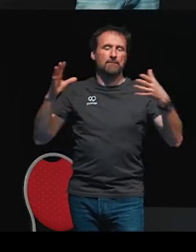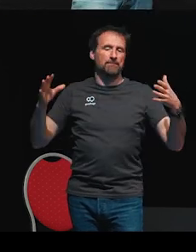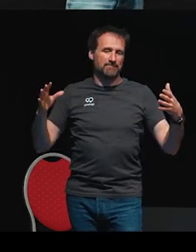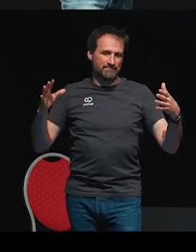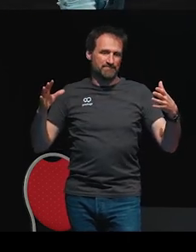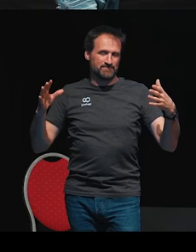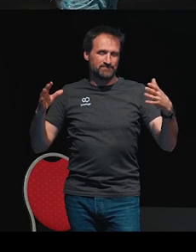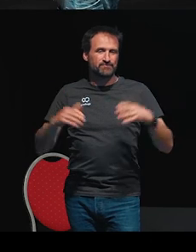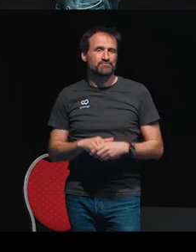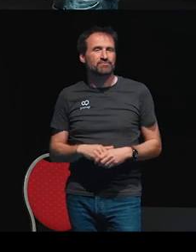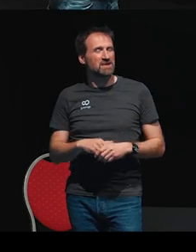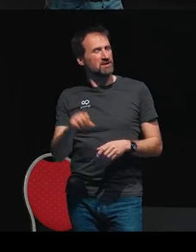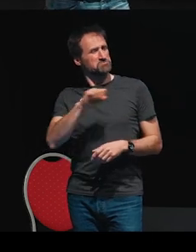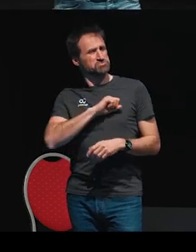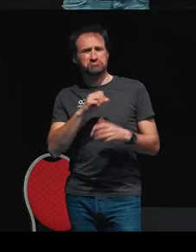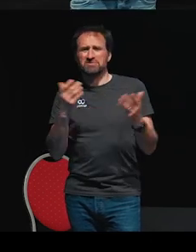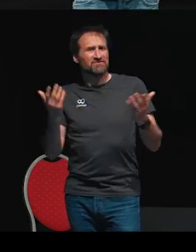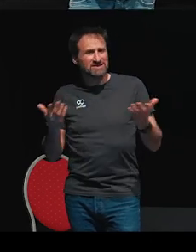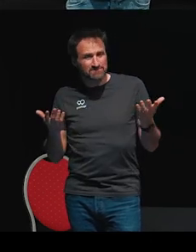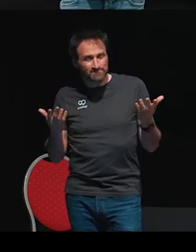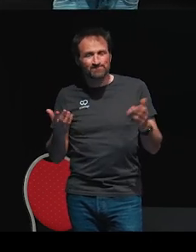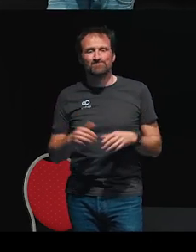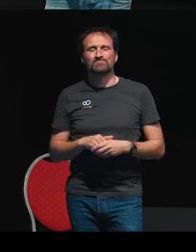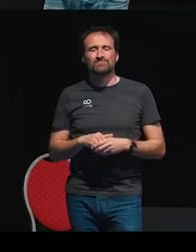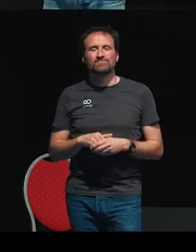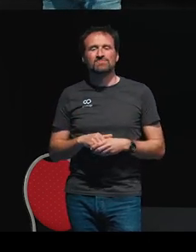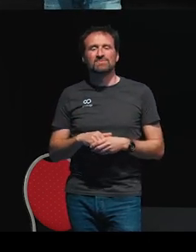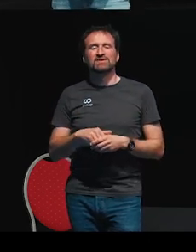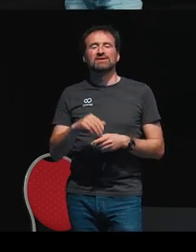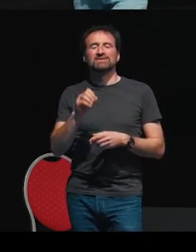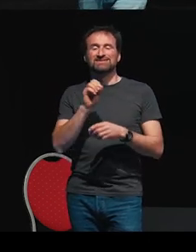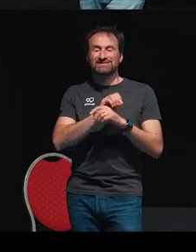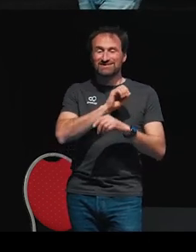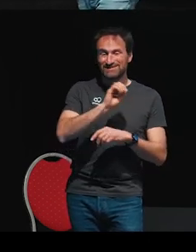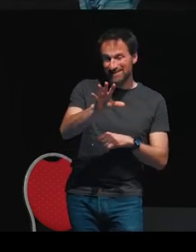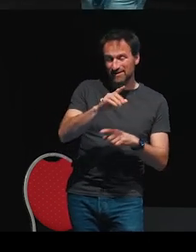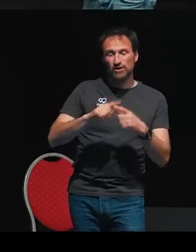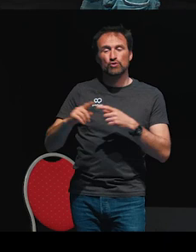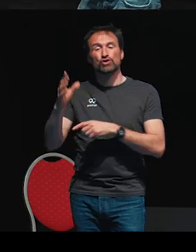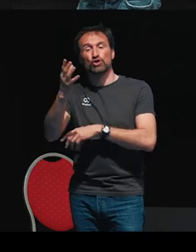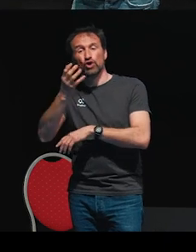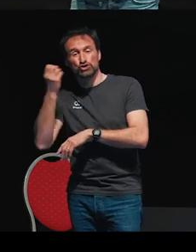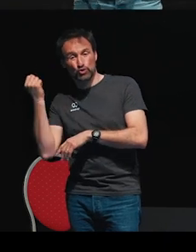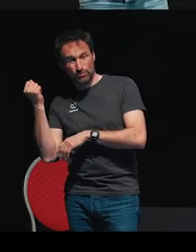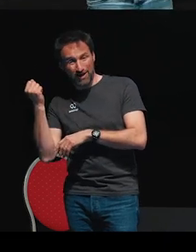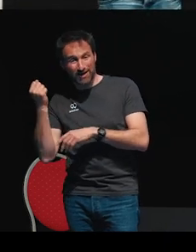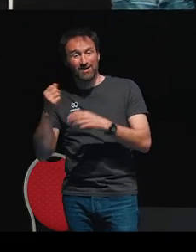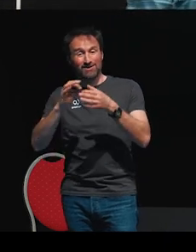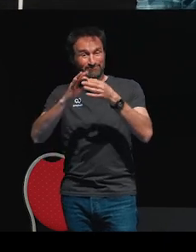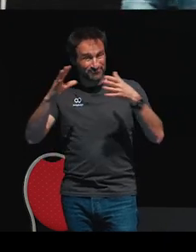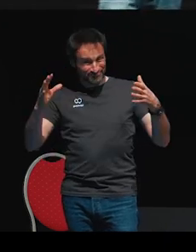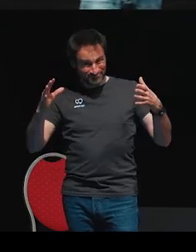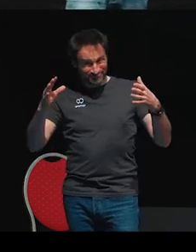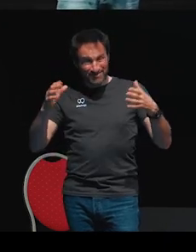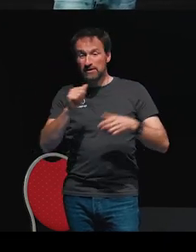What it will bring you is decouples sender from consumer. Your app will be way more scalable.